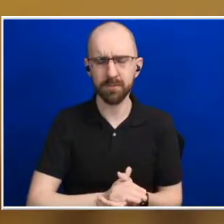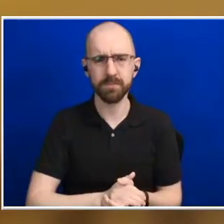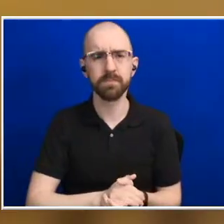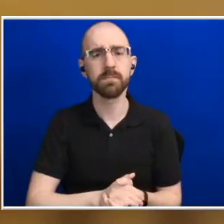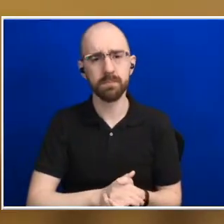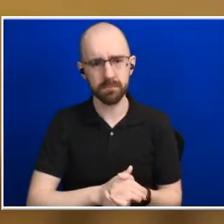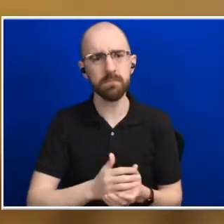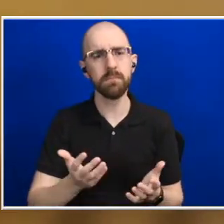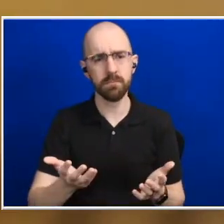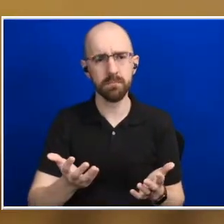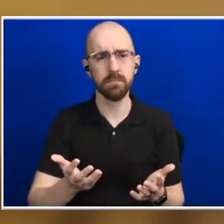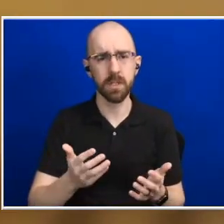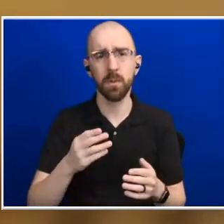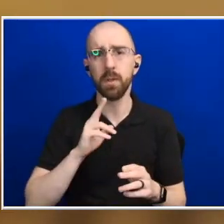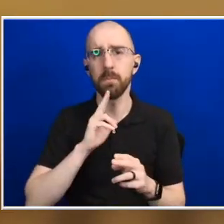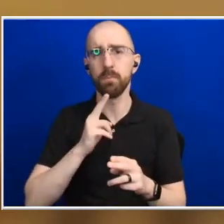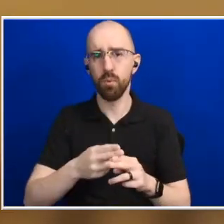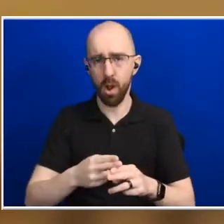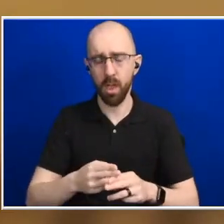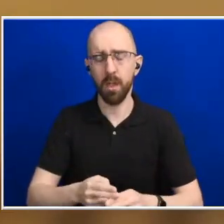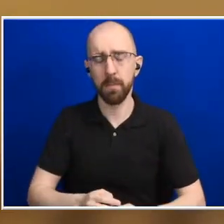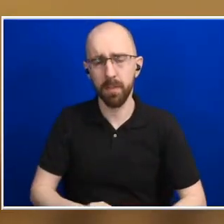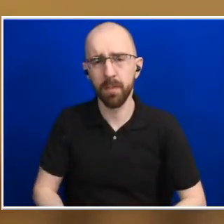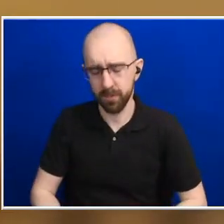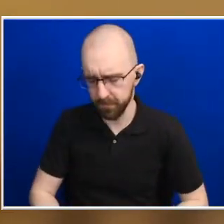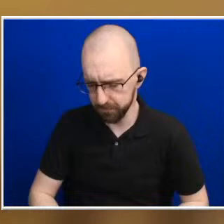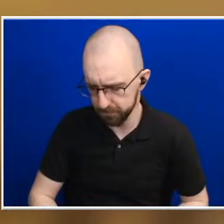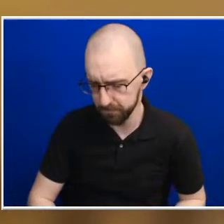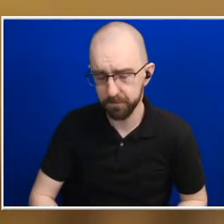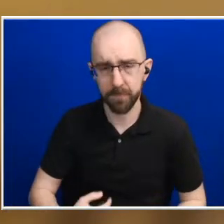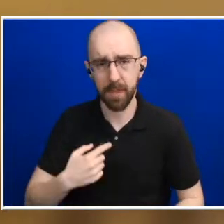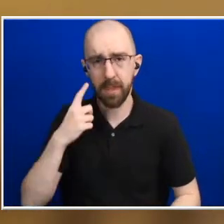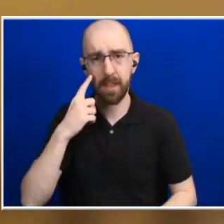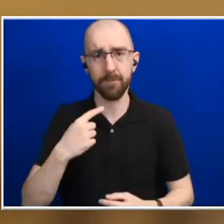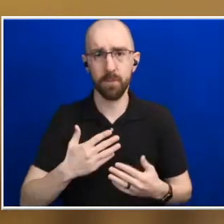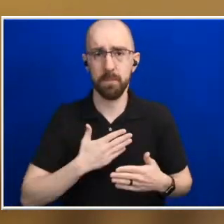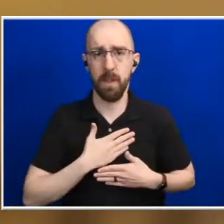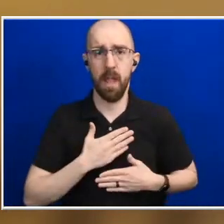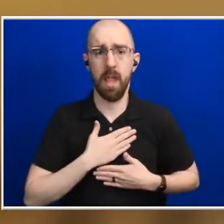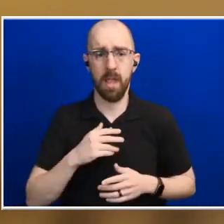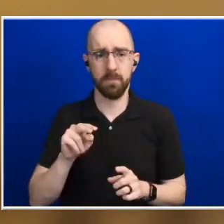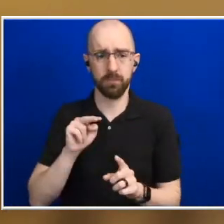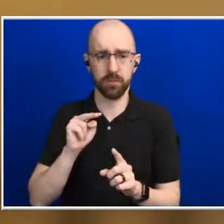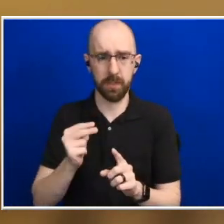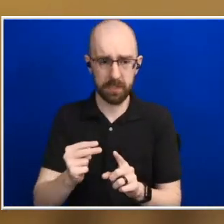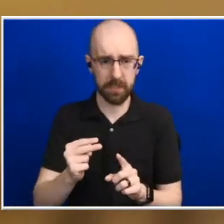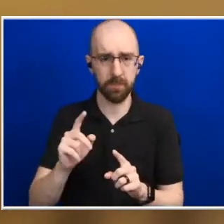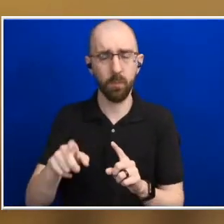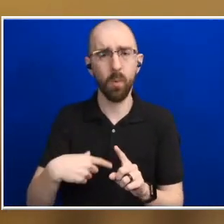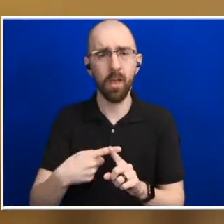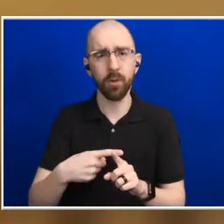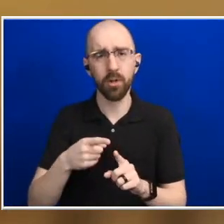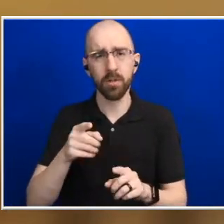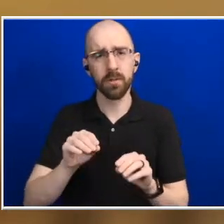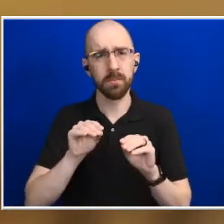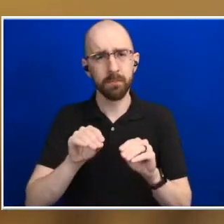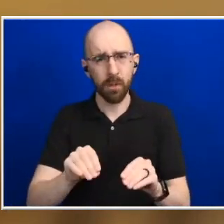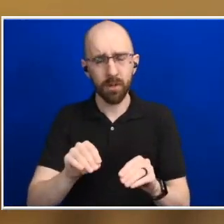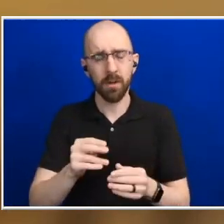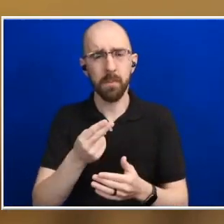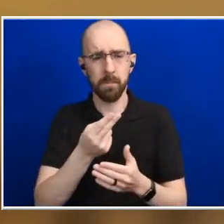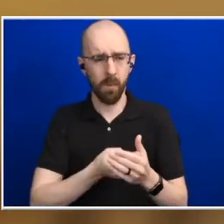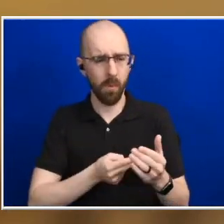was brought up, and I think from my perspective, when you put, you know, both the